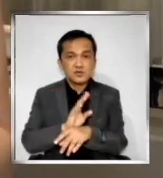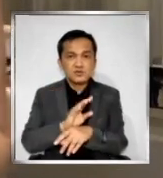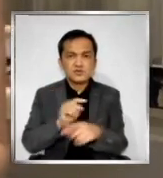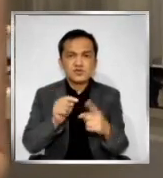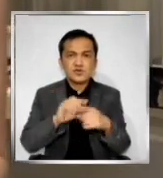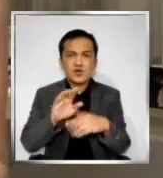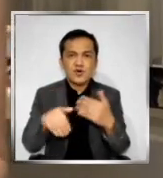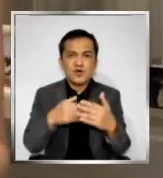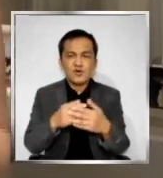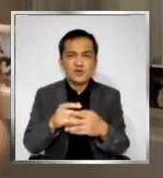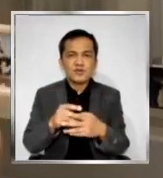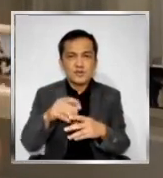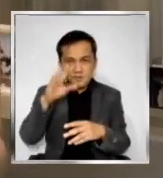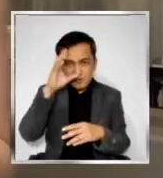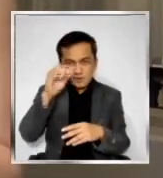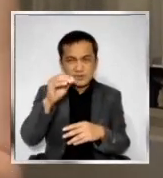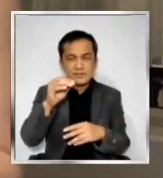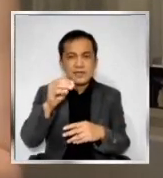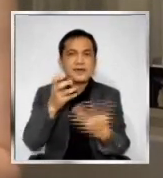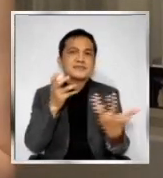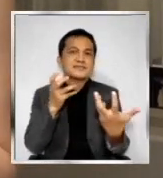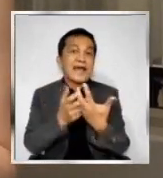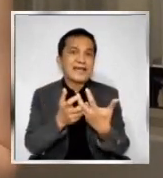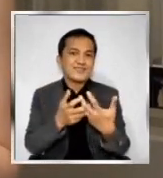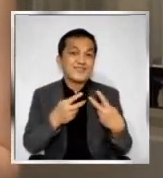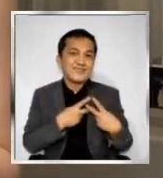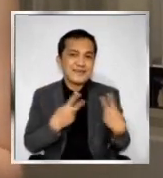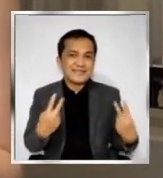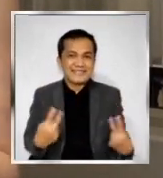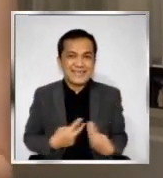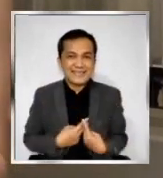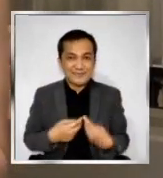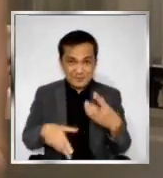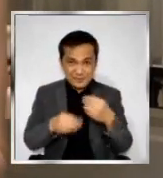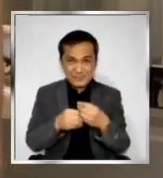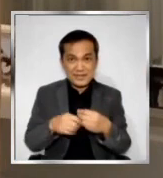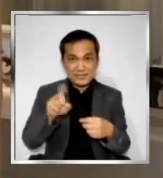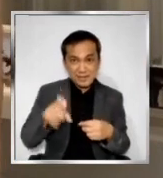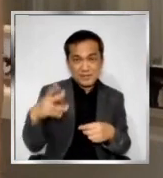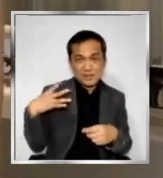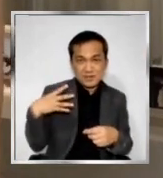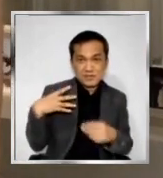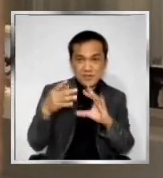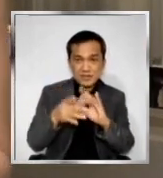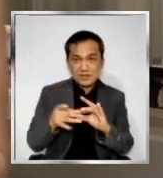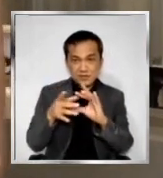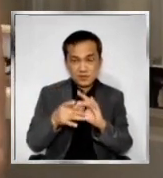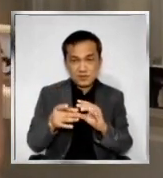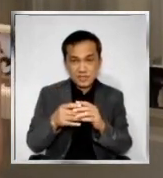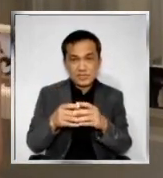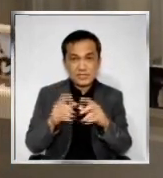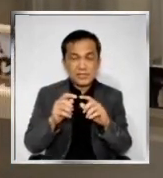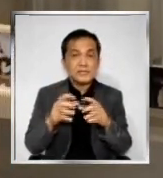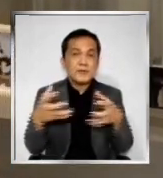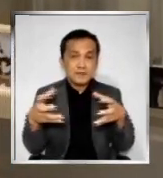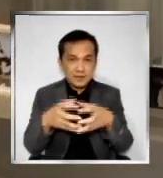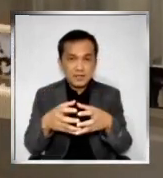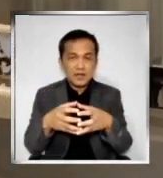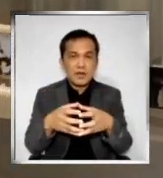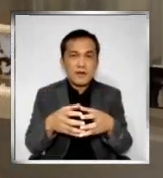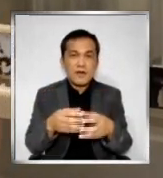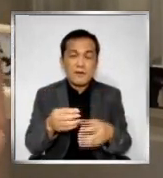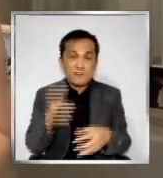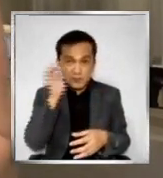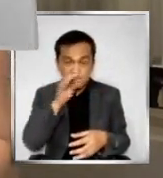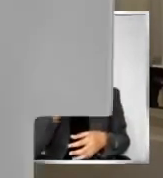Time for Valentine's. Bukod sa mga dapat abangan, ikinuwento rin ng cast ang Pinoy delicacy na matagal na nilang paborito. Yan ang